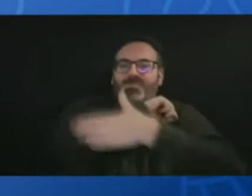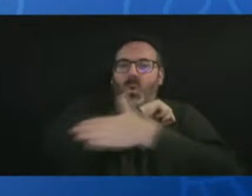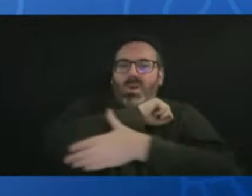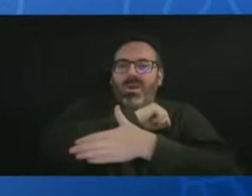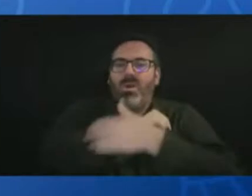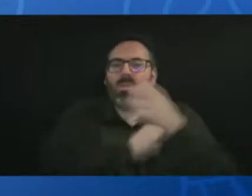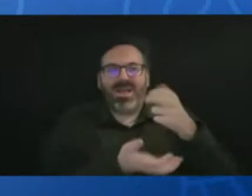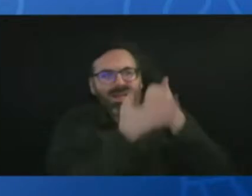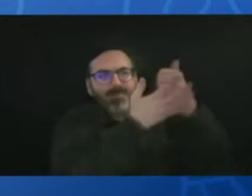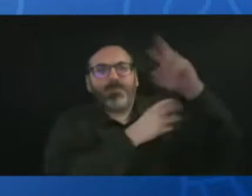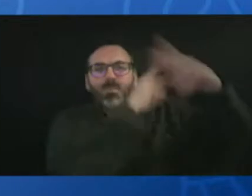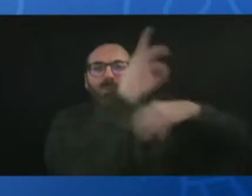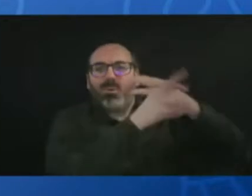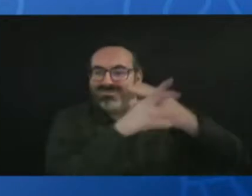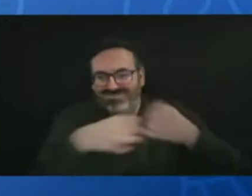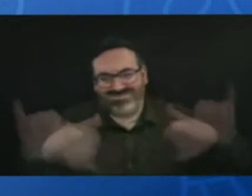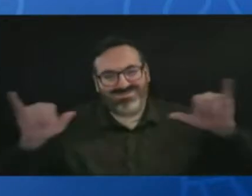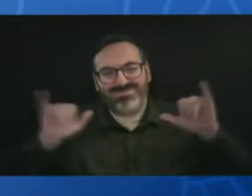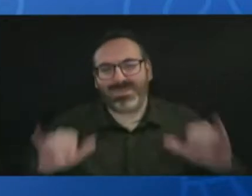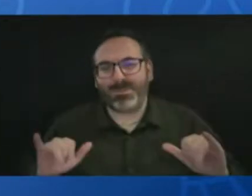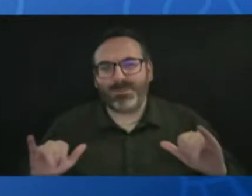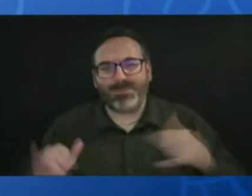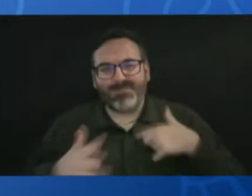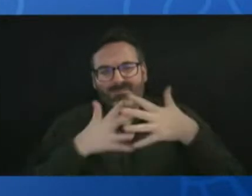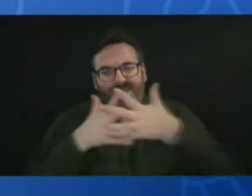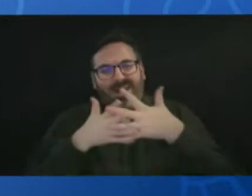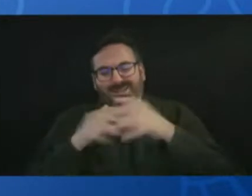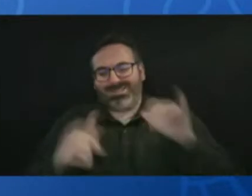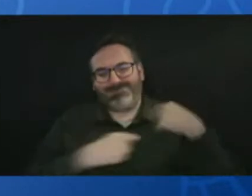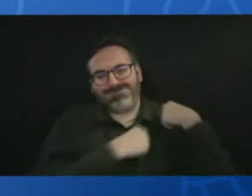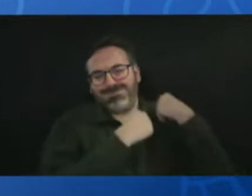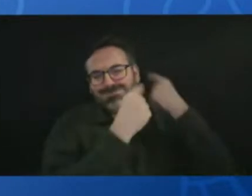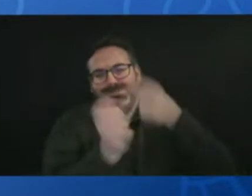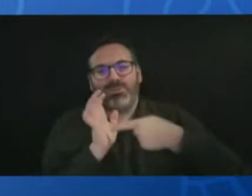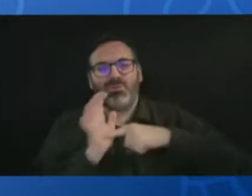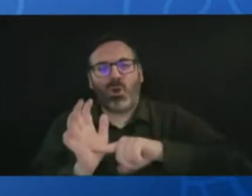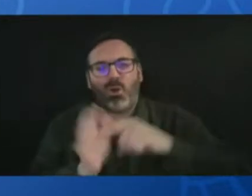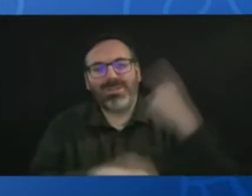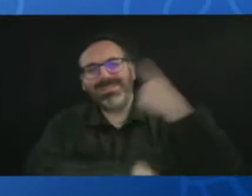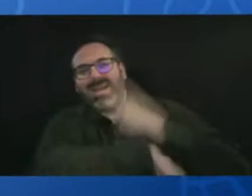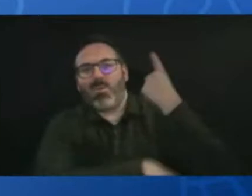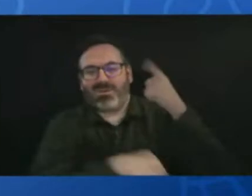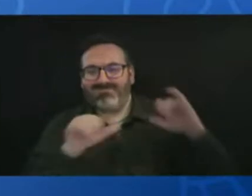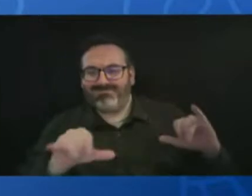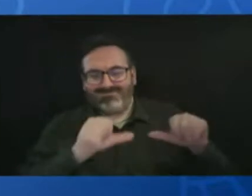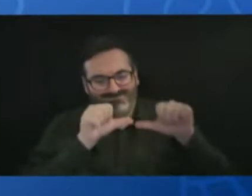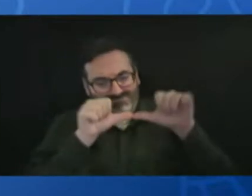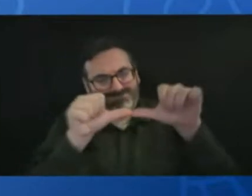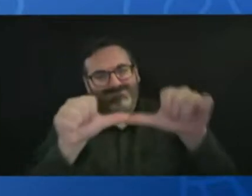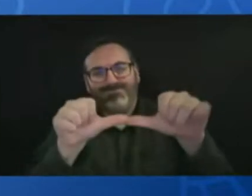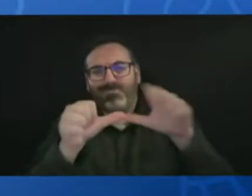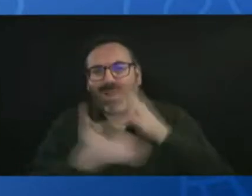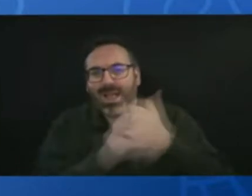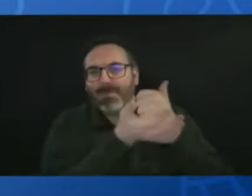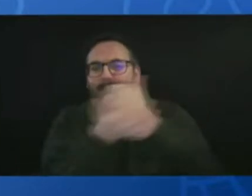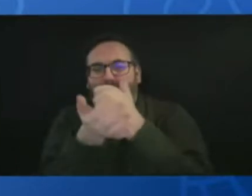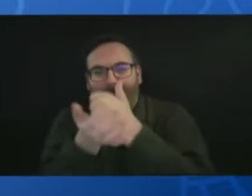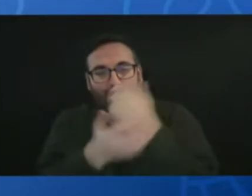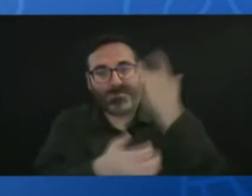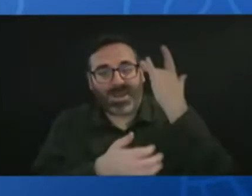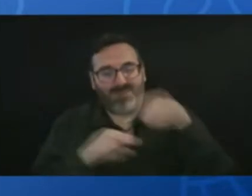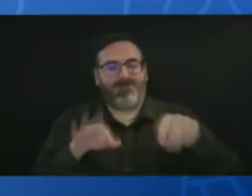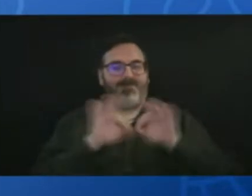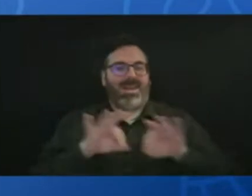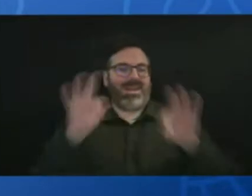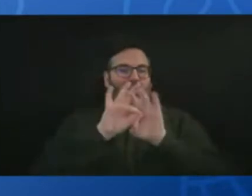start, and we continue to do because it matters. But it will only work when we understand whether or not it is